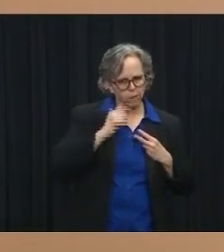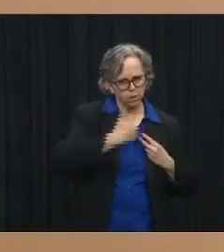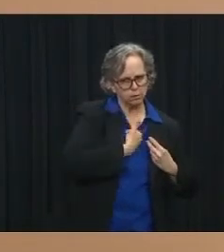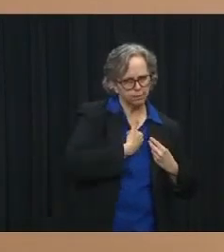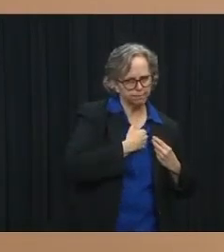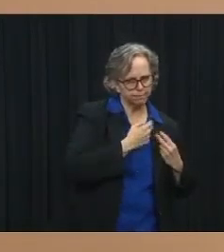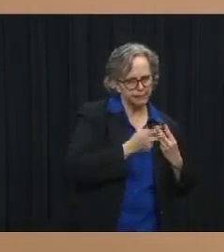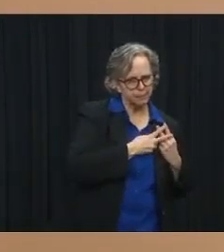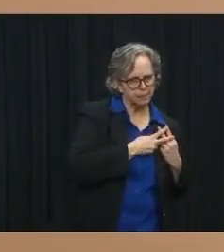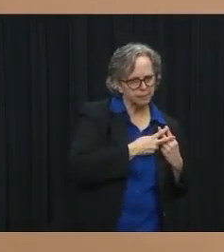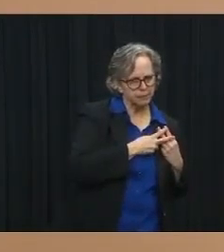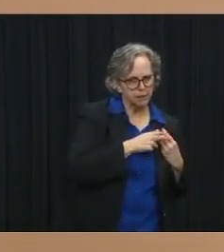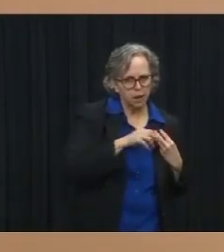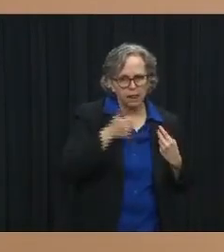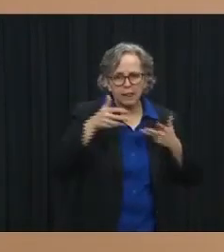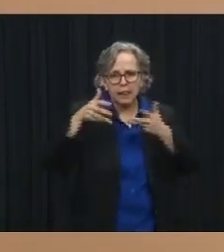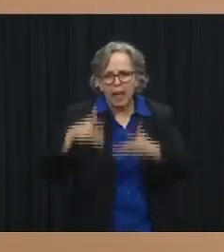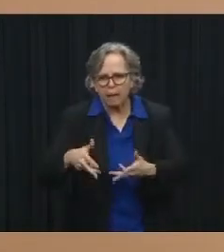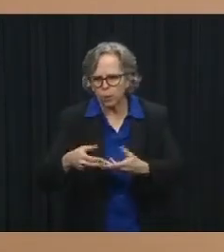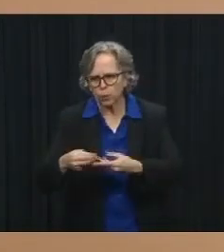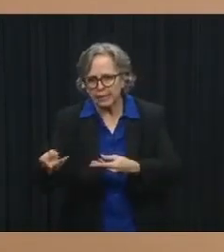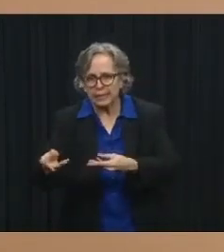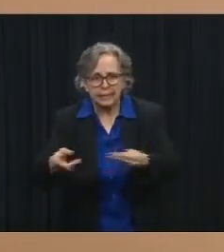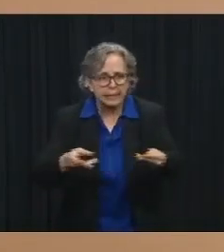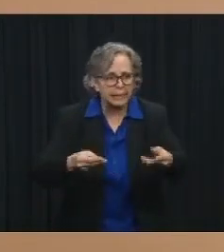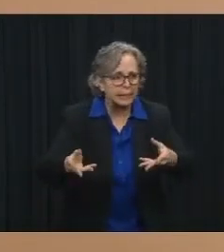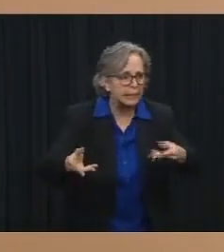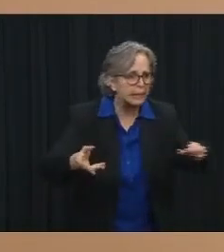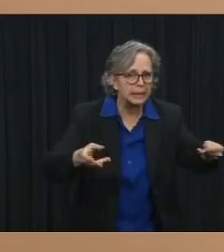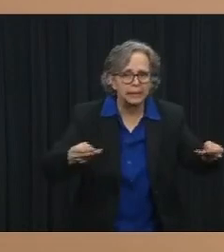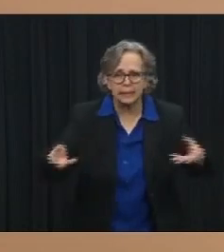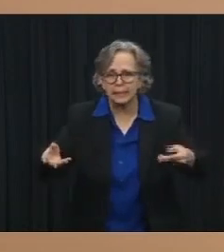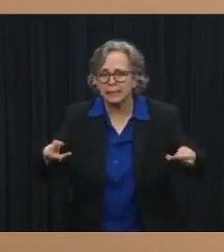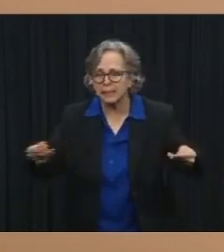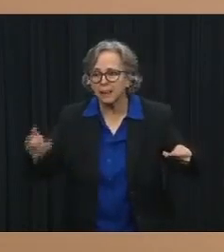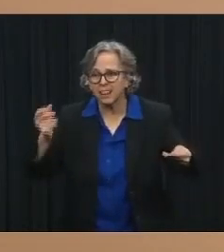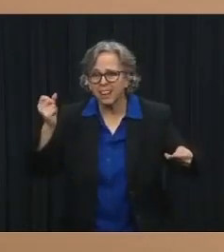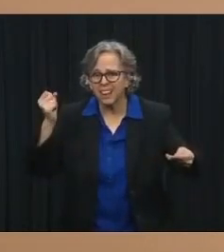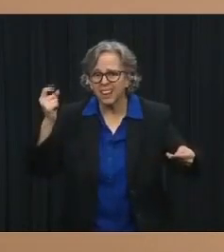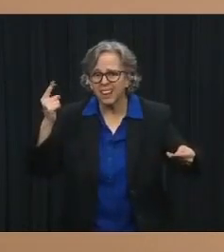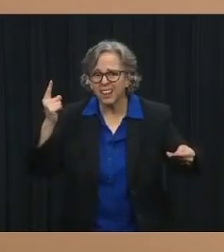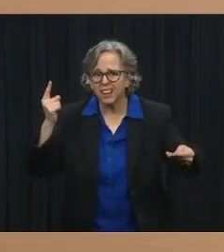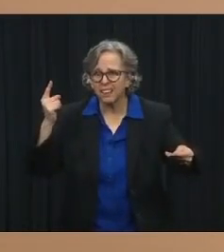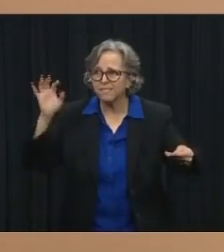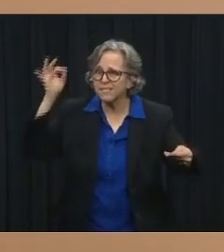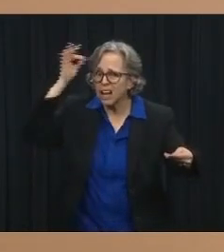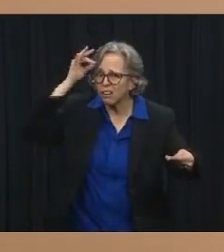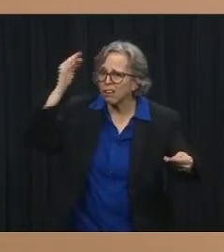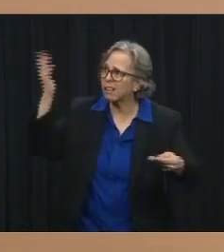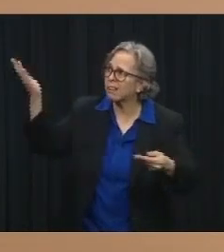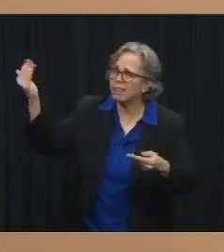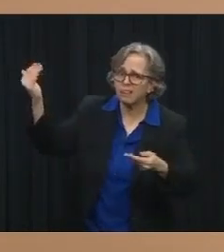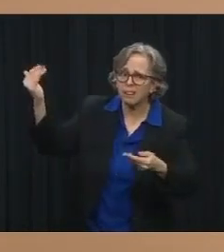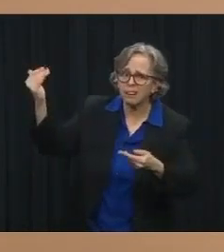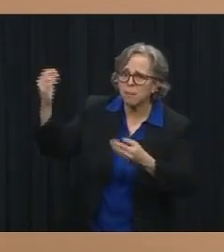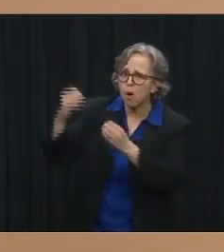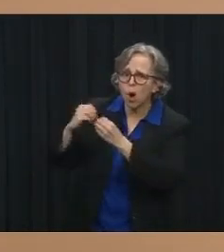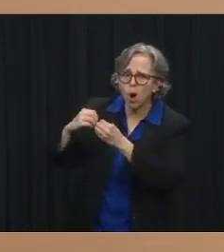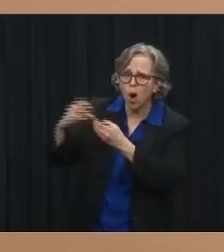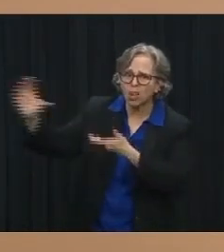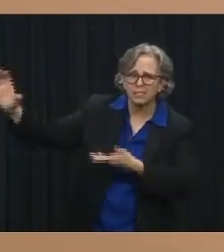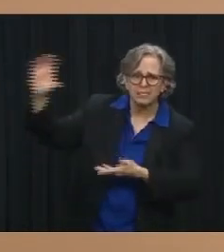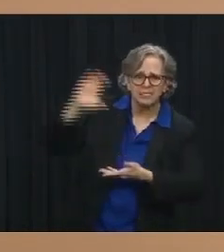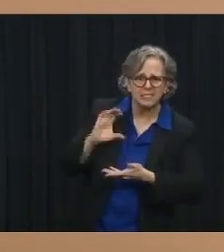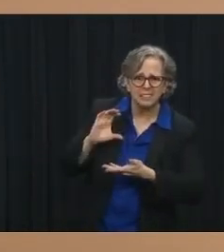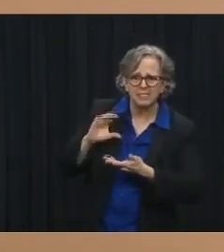folks on the front lines. In the meantime, we're waiting federal shipments of more PPE, which we need desperately, and